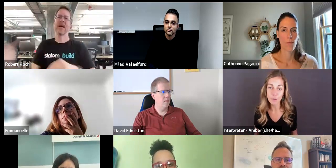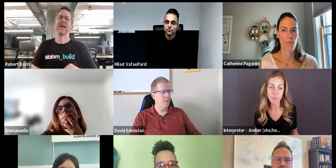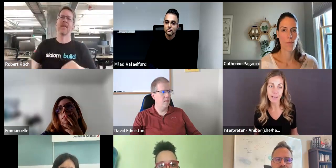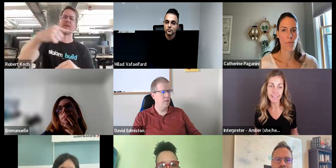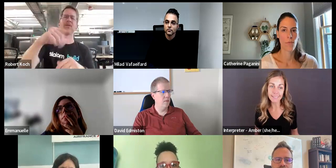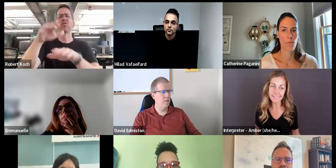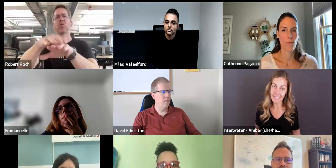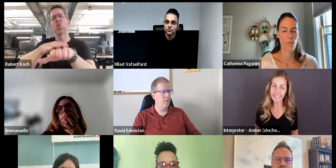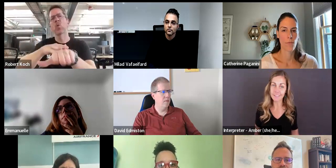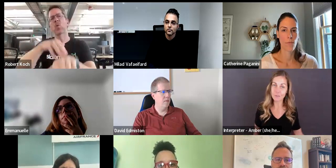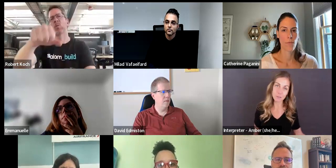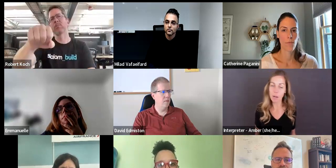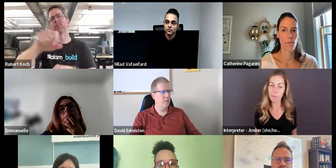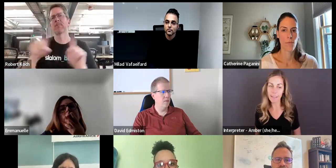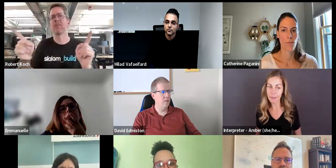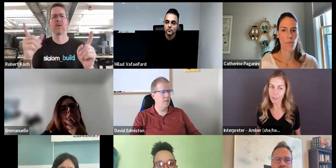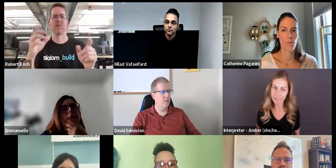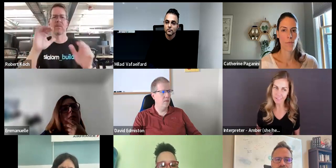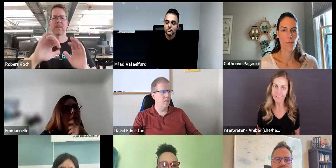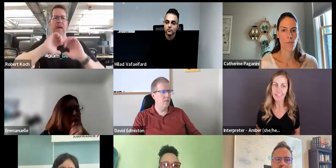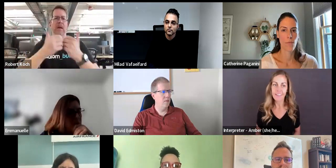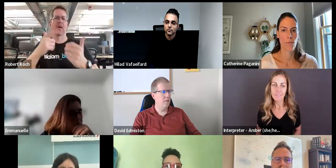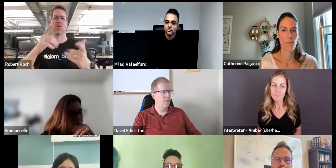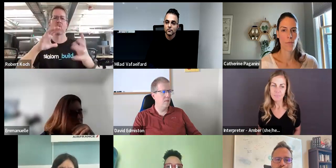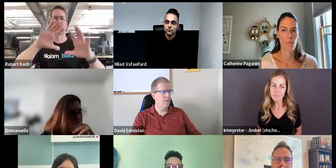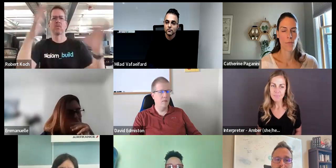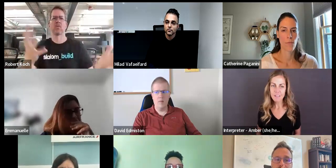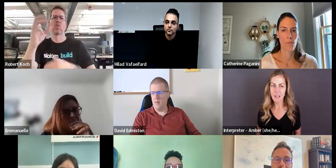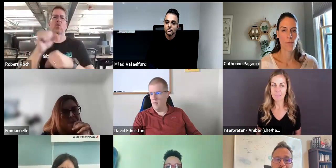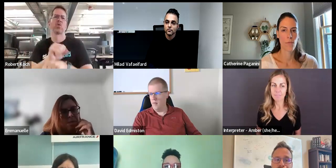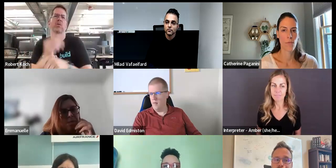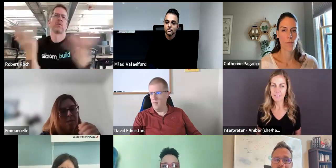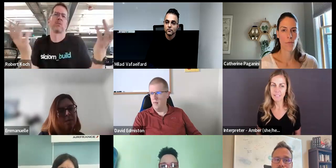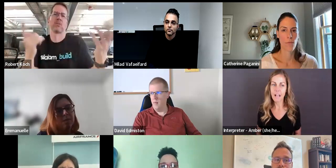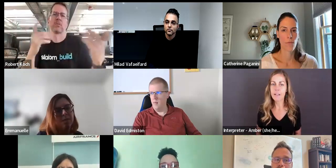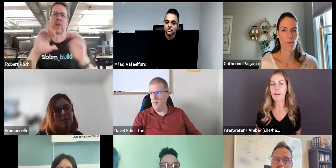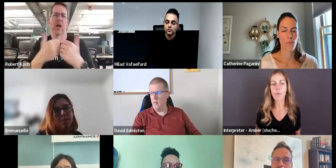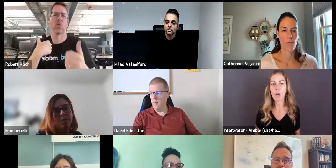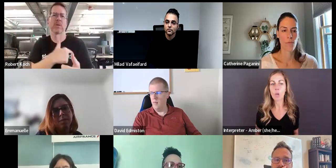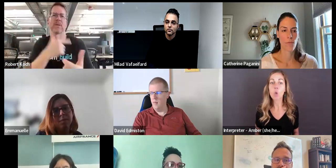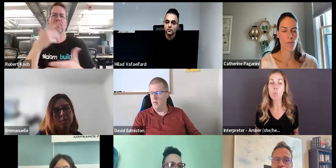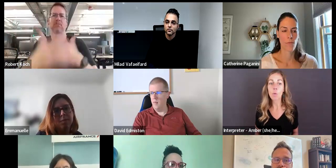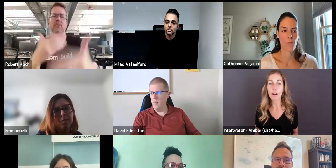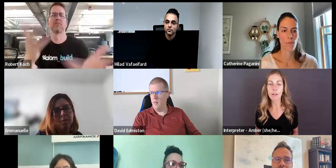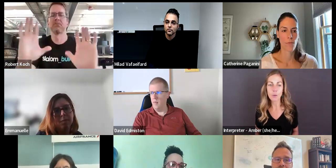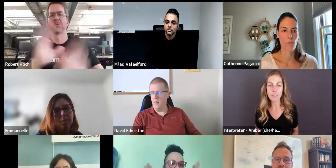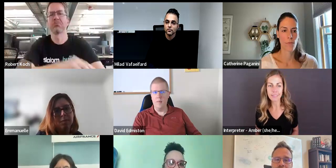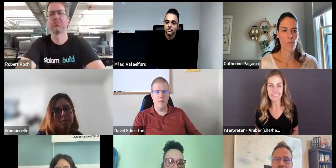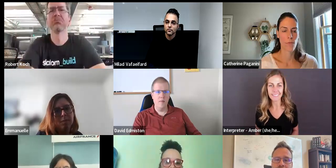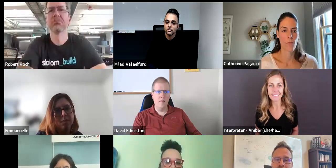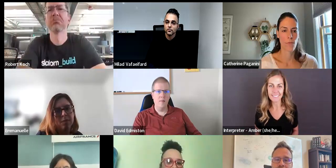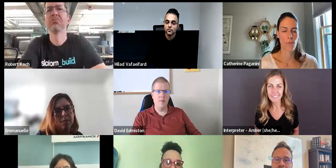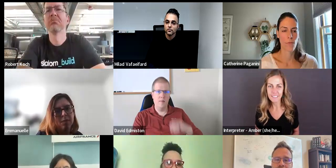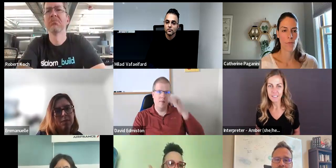it works for somebody else, they can chime in their thoughts. Yeah, that's kind of how global work goes